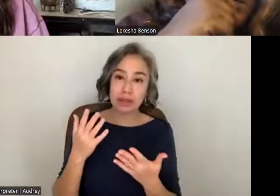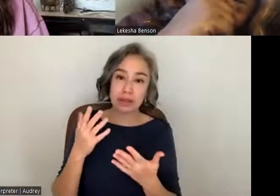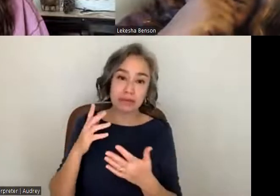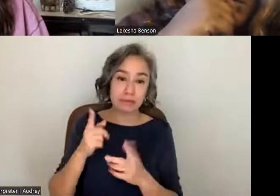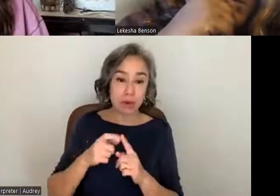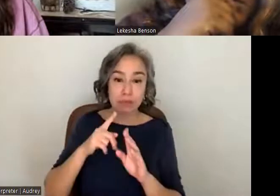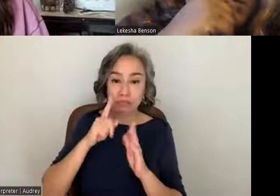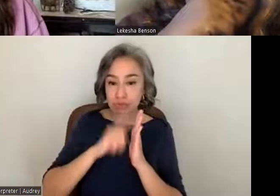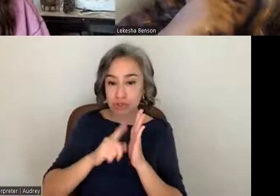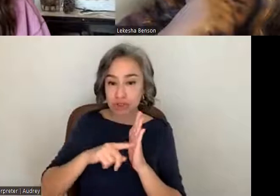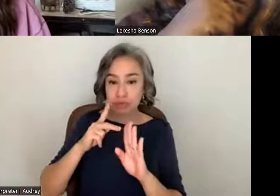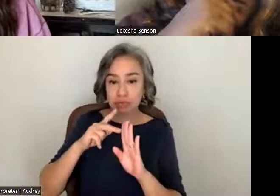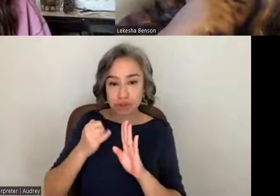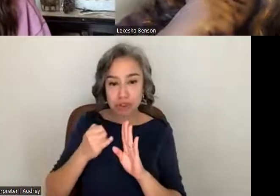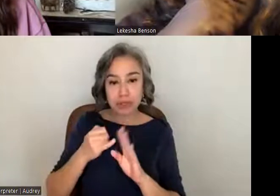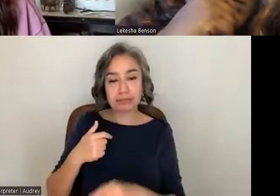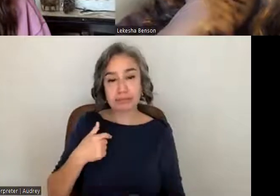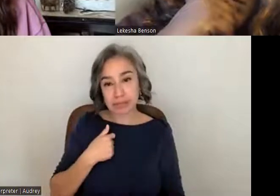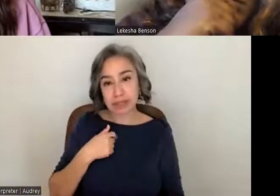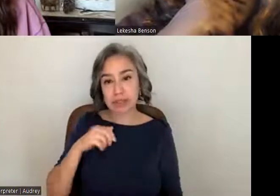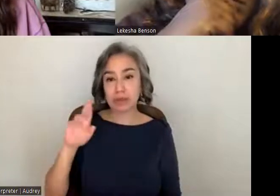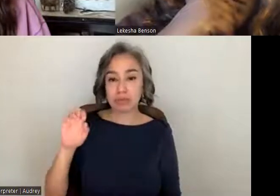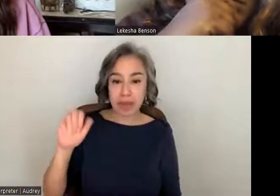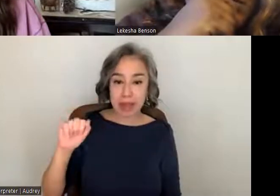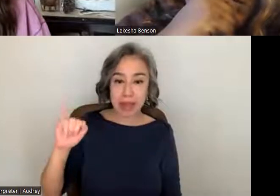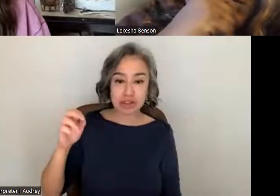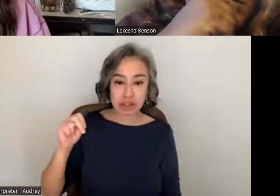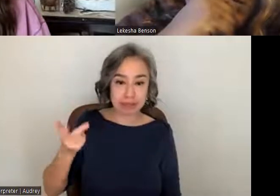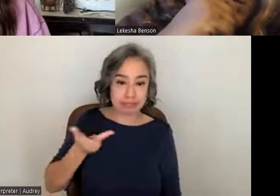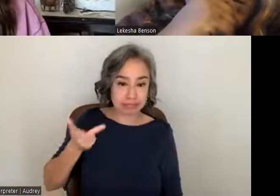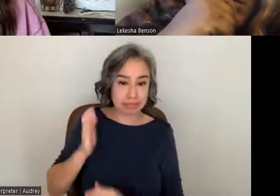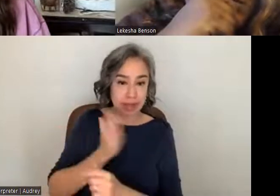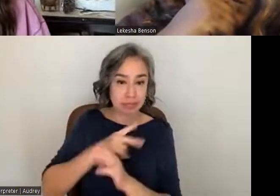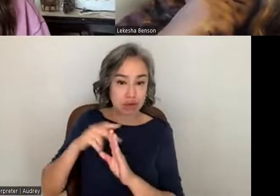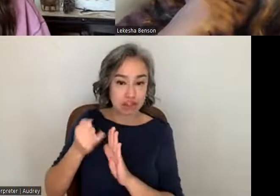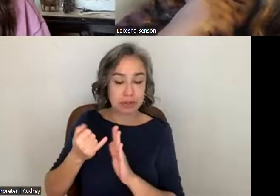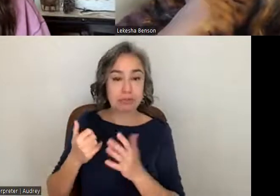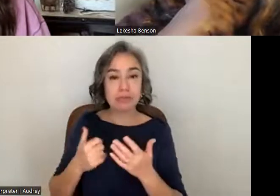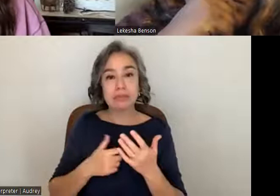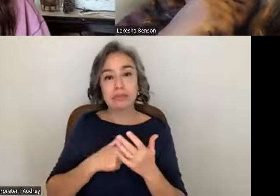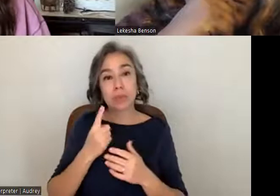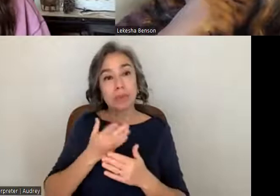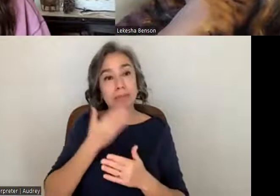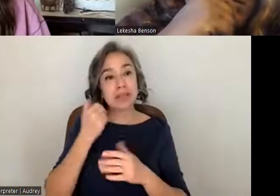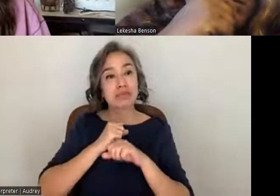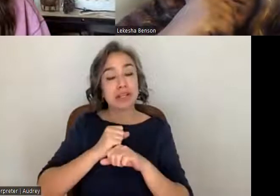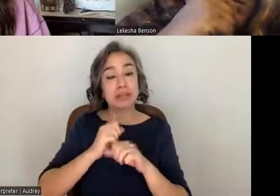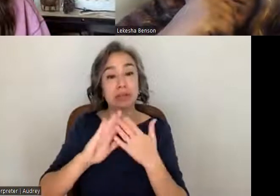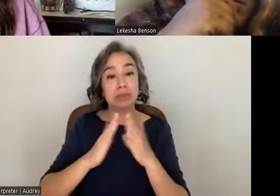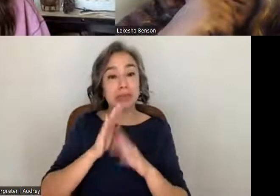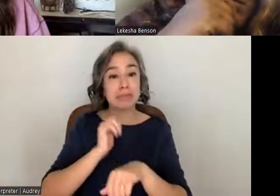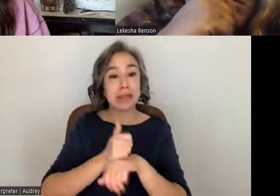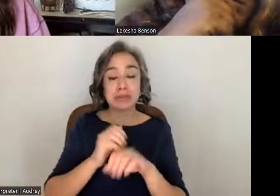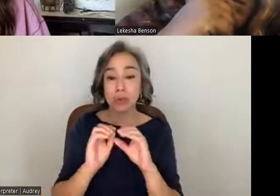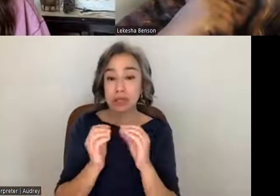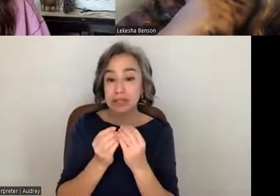did was one of the best protections community-based organizations have when they're interacting